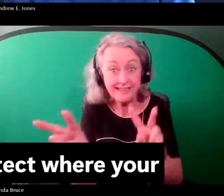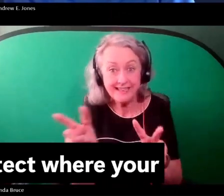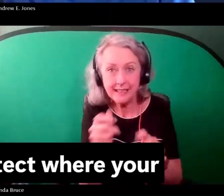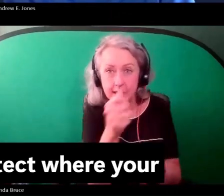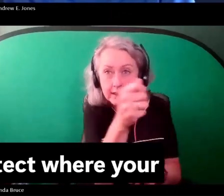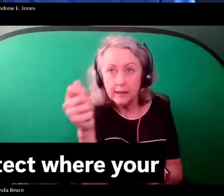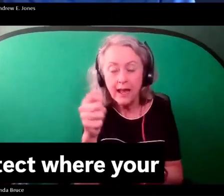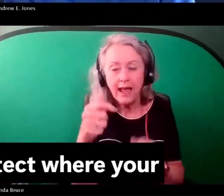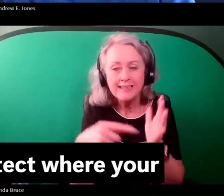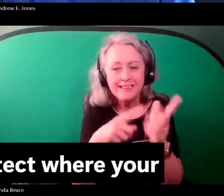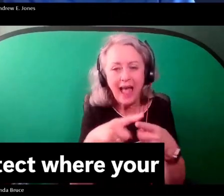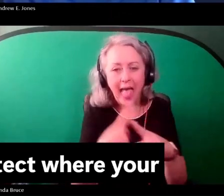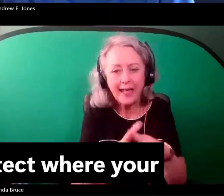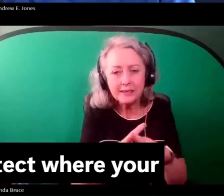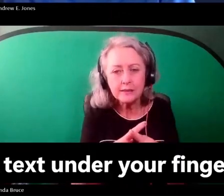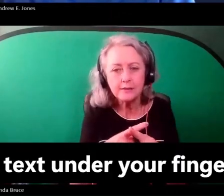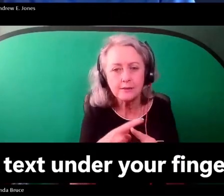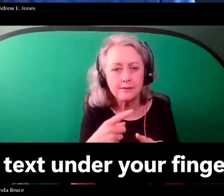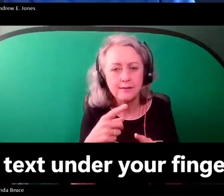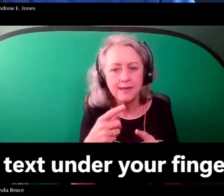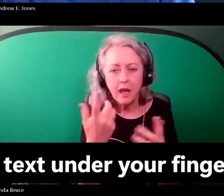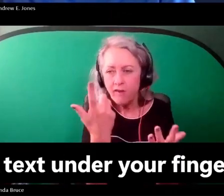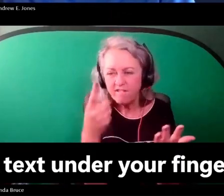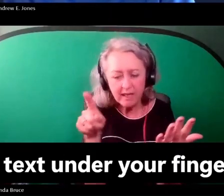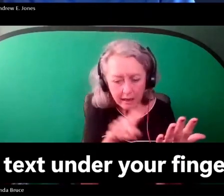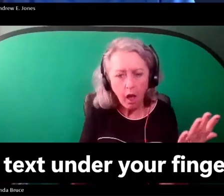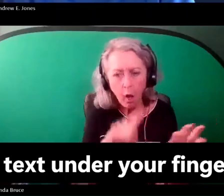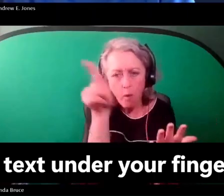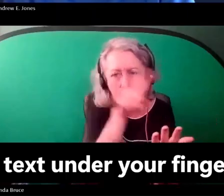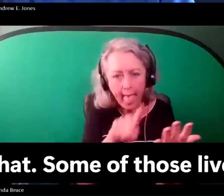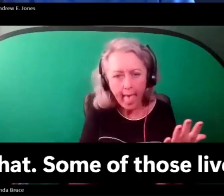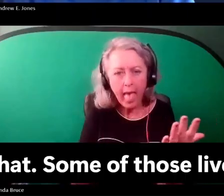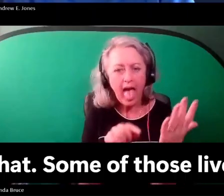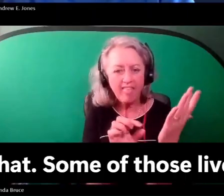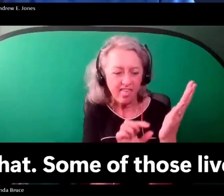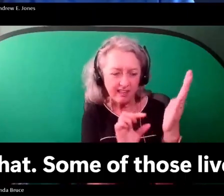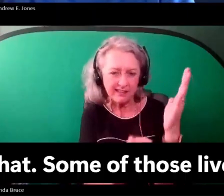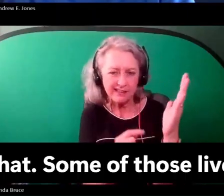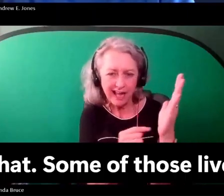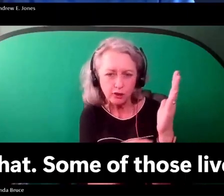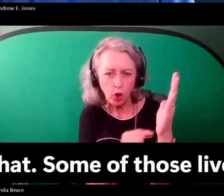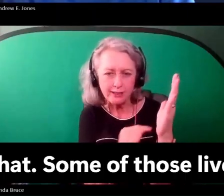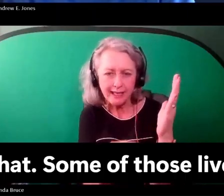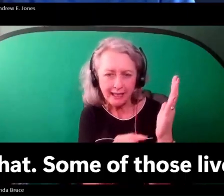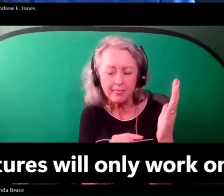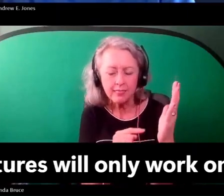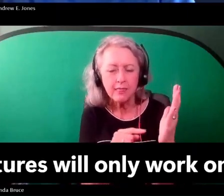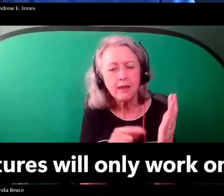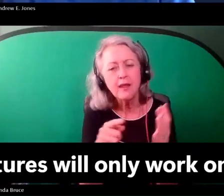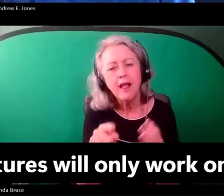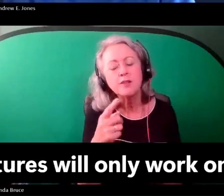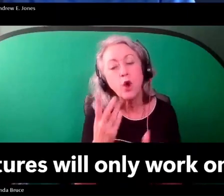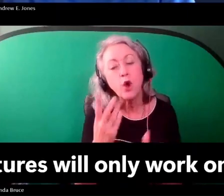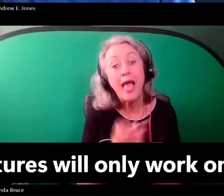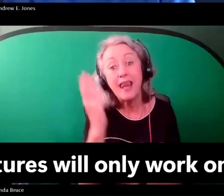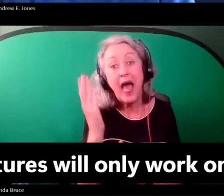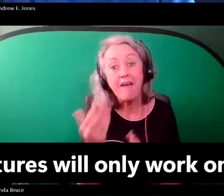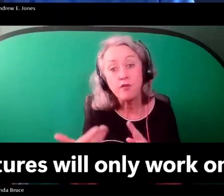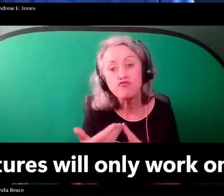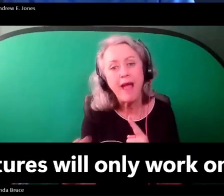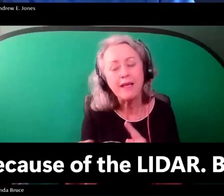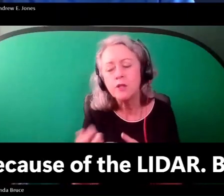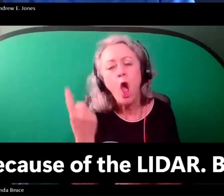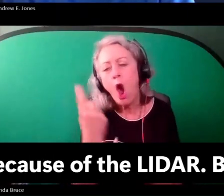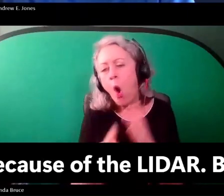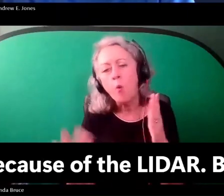detect where your finger is and the text under your finger and things like that. Some of those live recognition features will only